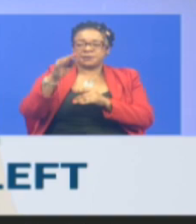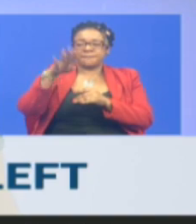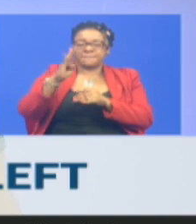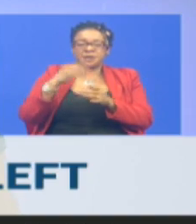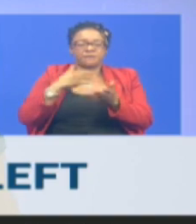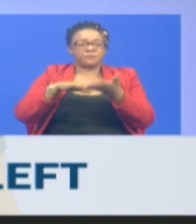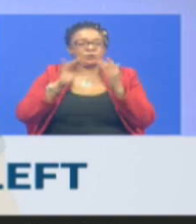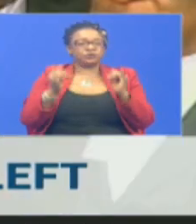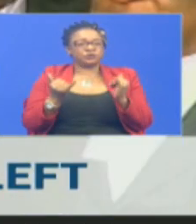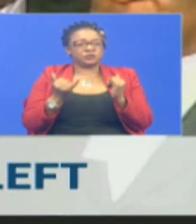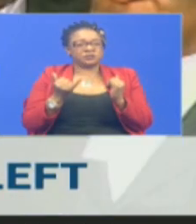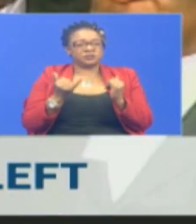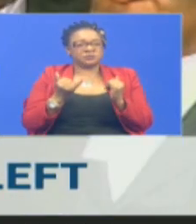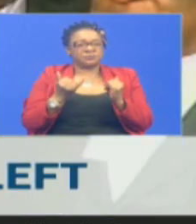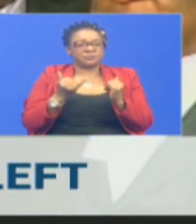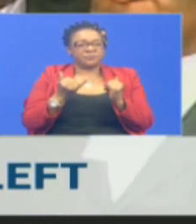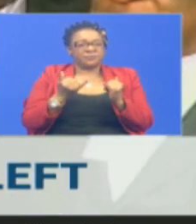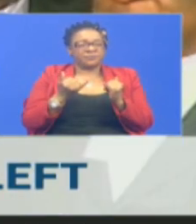details.